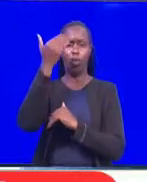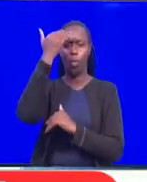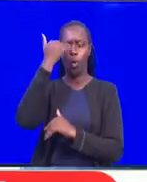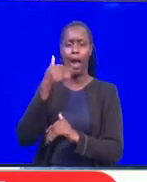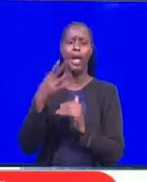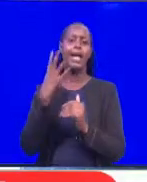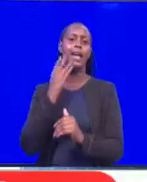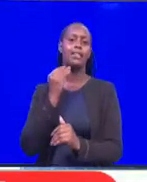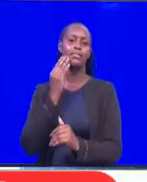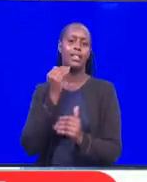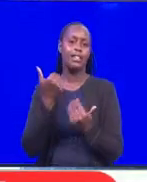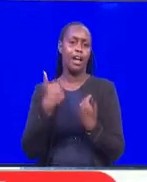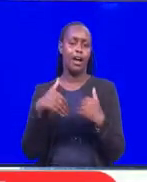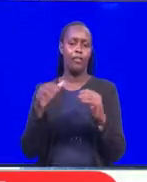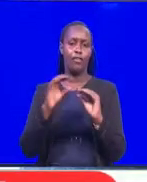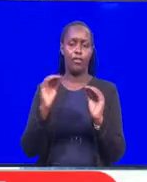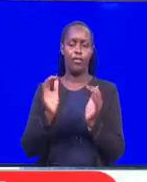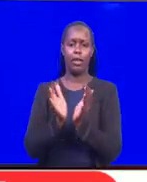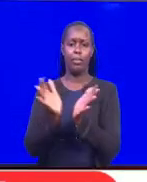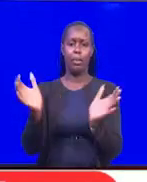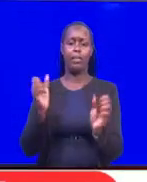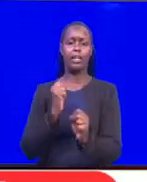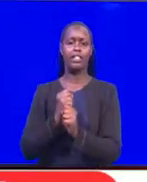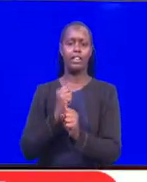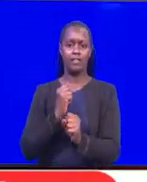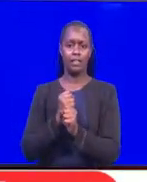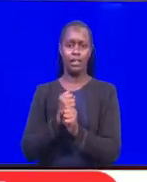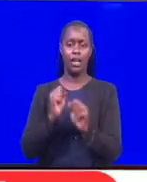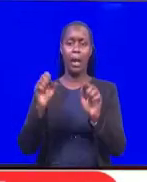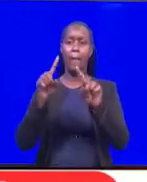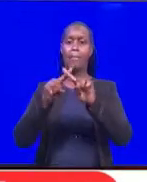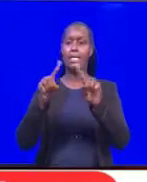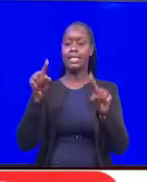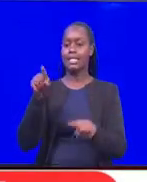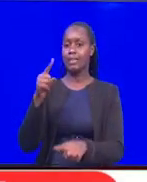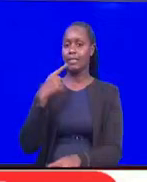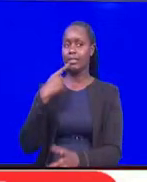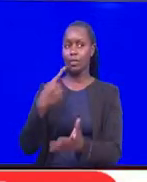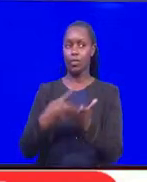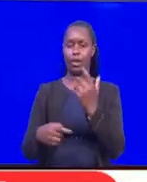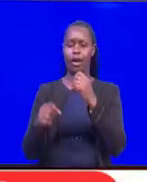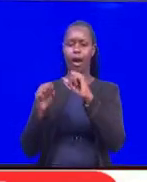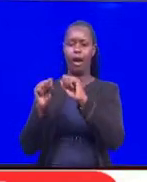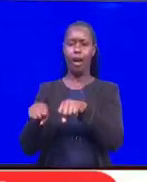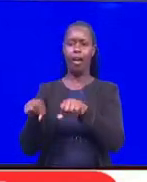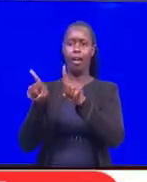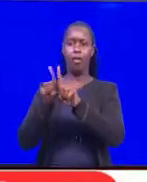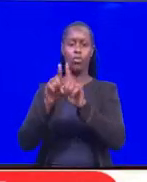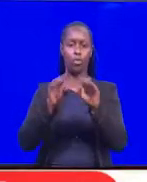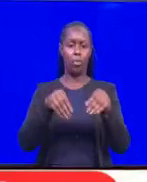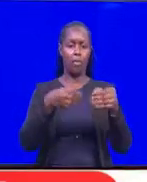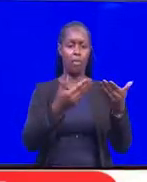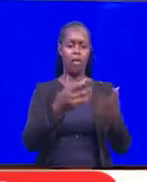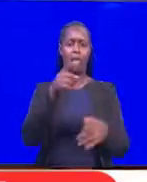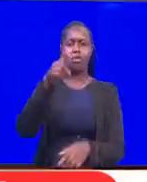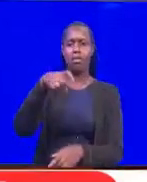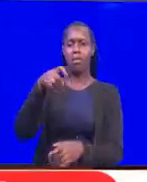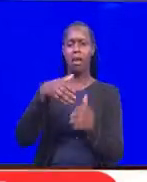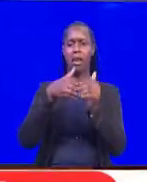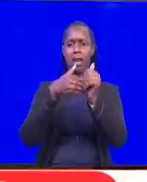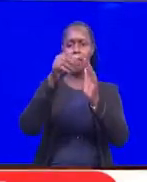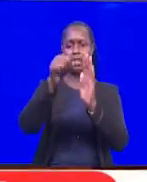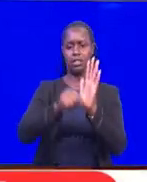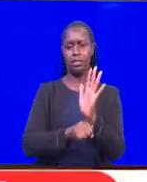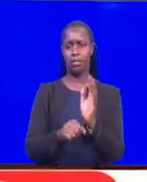experience in the public service. Despite this, she maintained that she is capable of providing the required leadership. Given